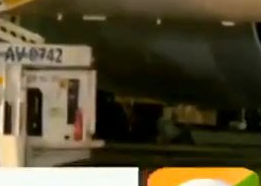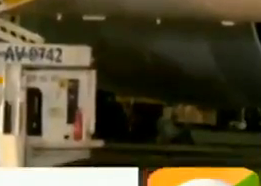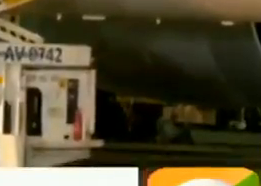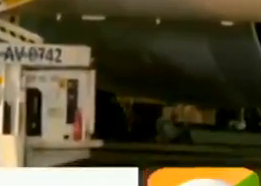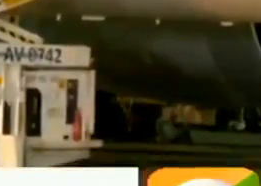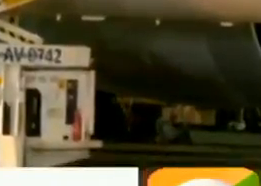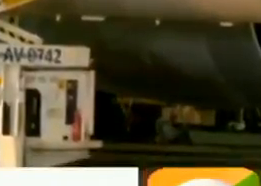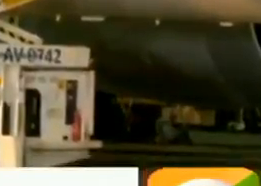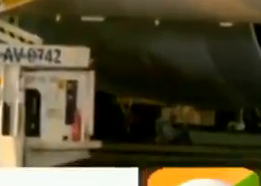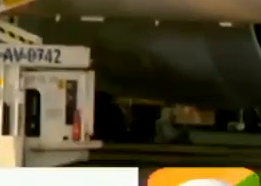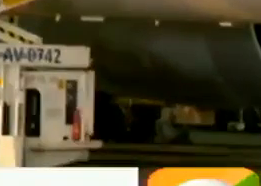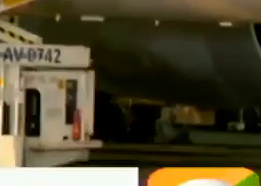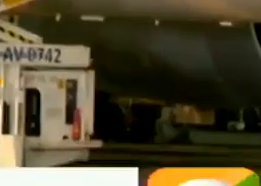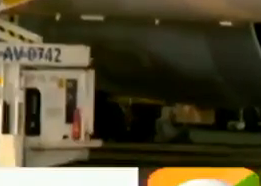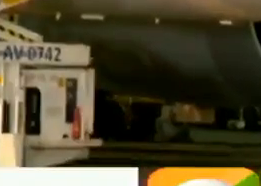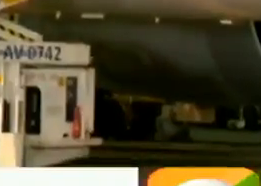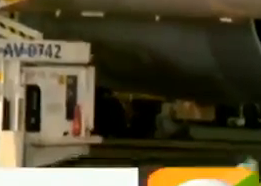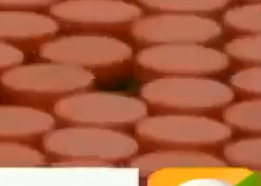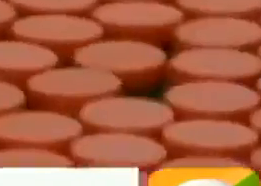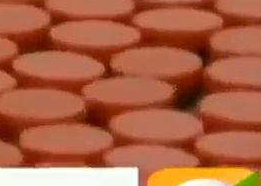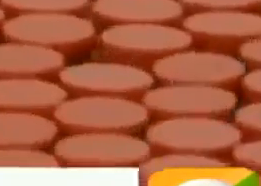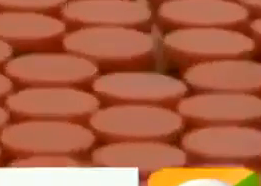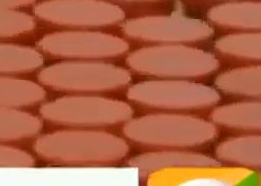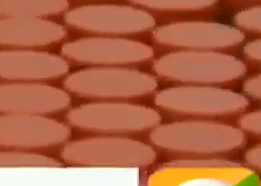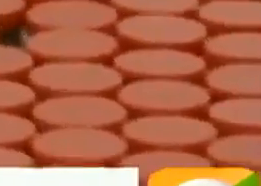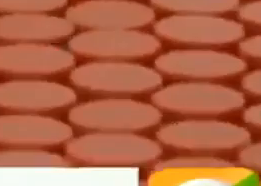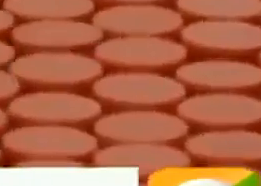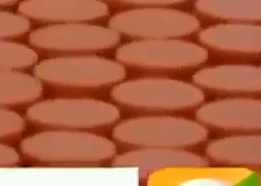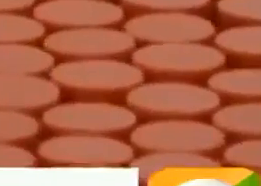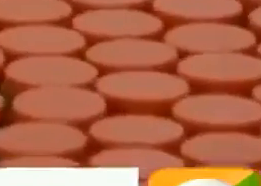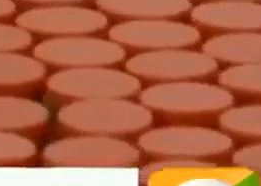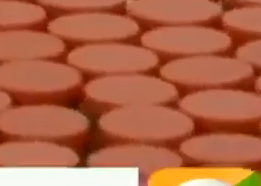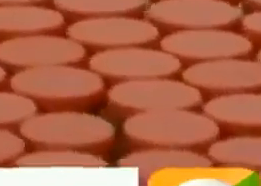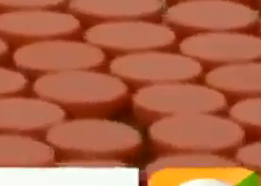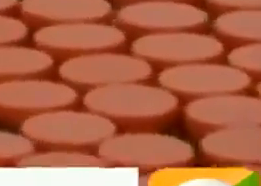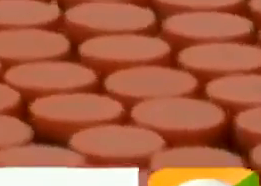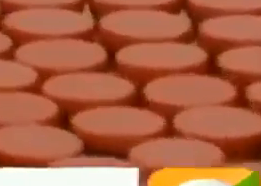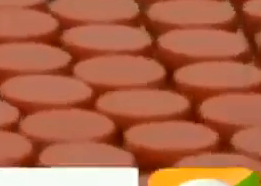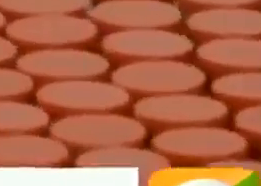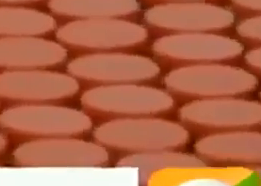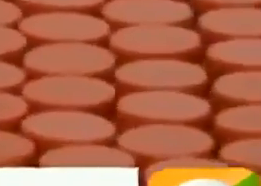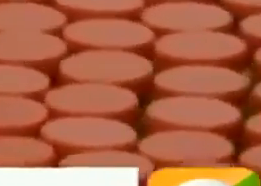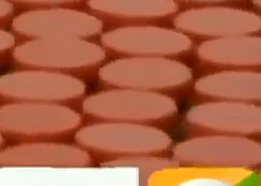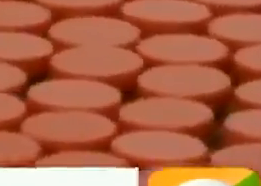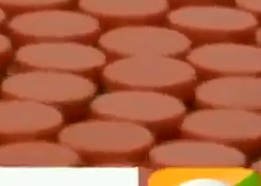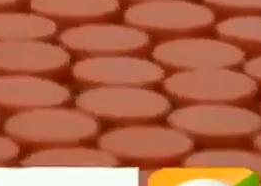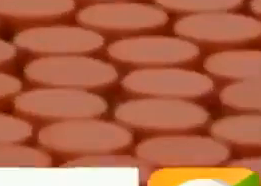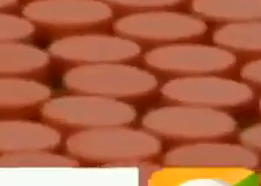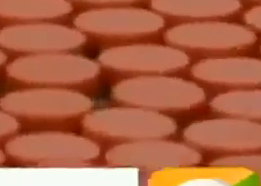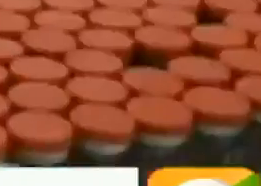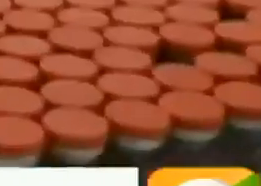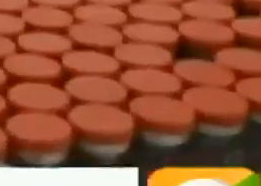million doses acquired earlier this year, with the United States of America willing to donate up to 80 million doses of vaccines to